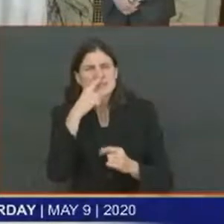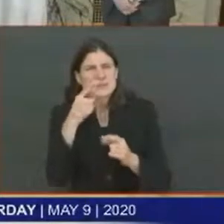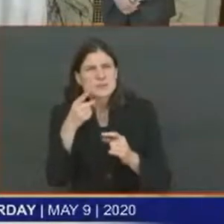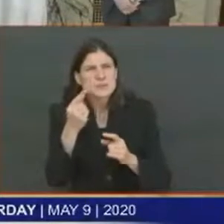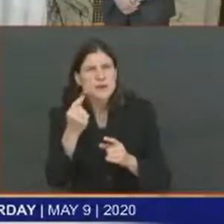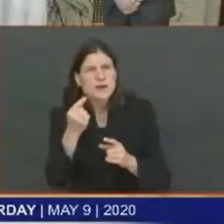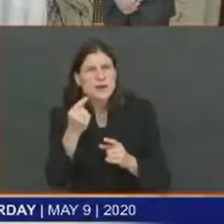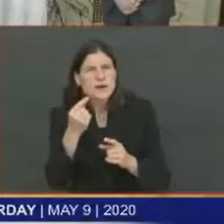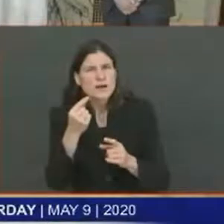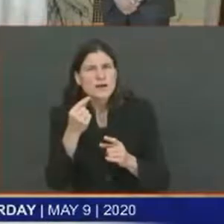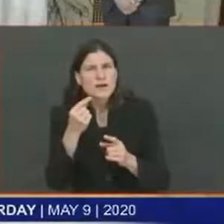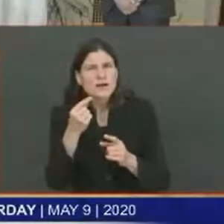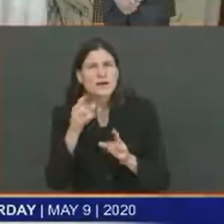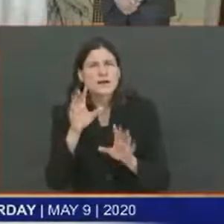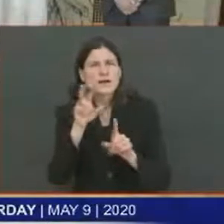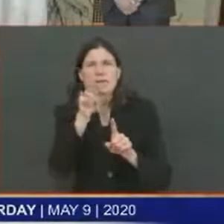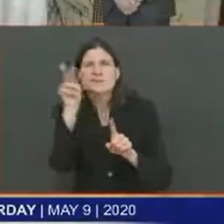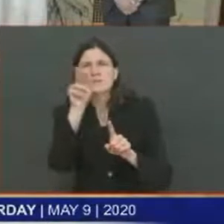Yes.